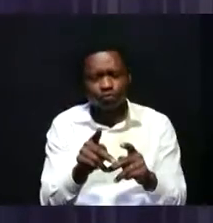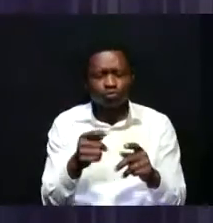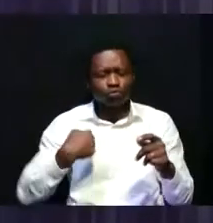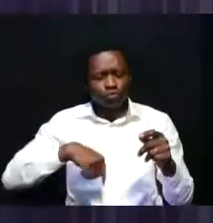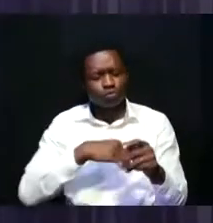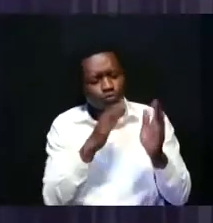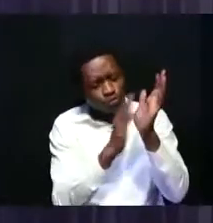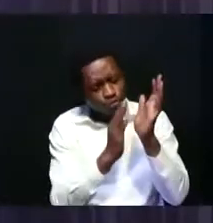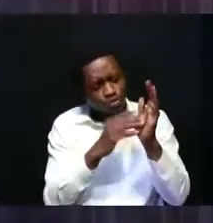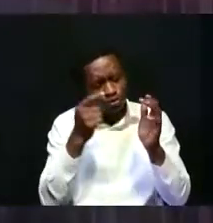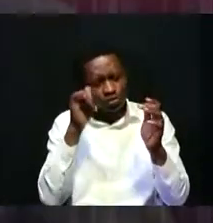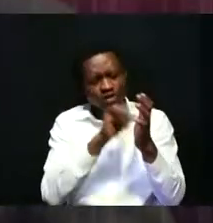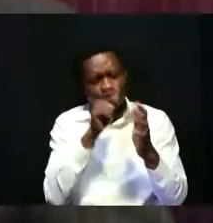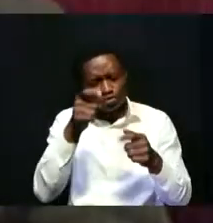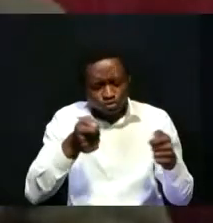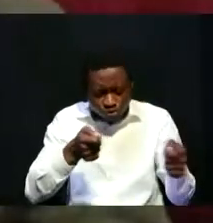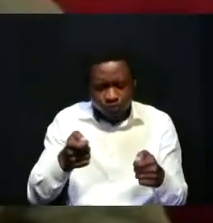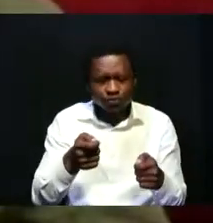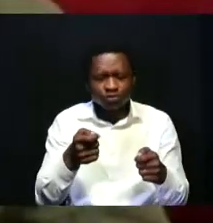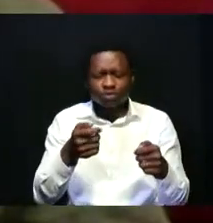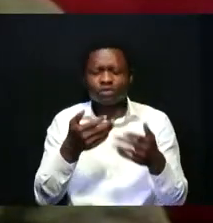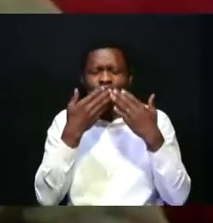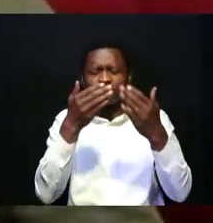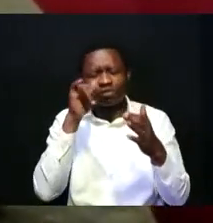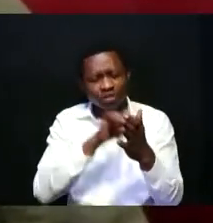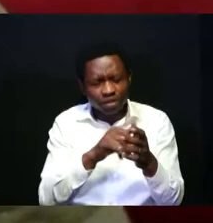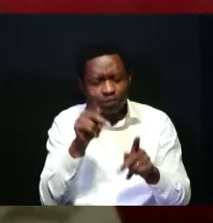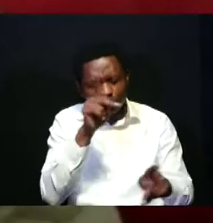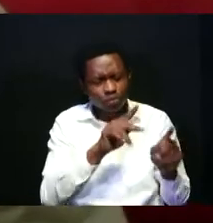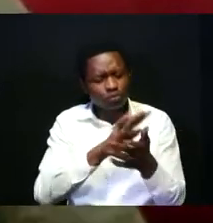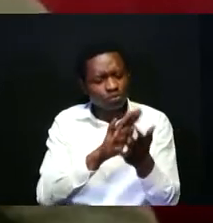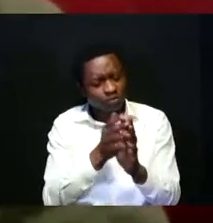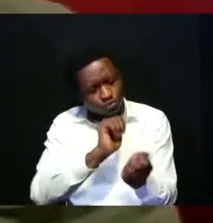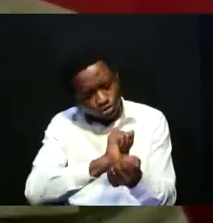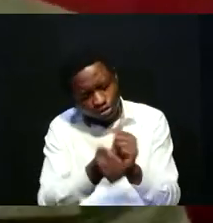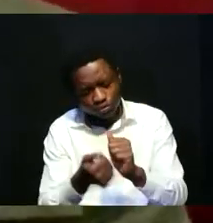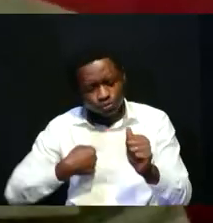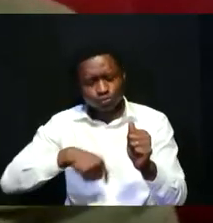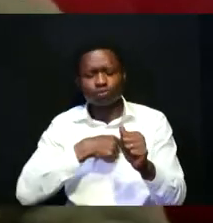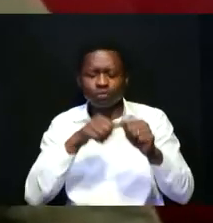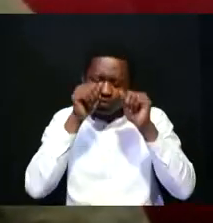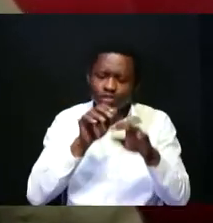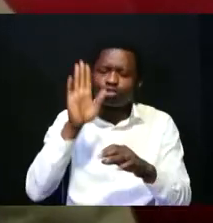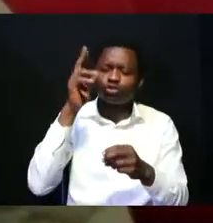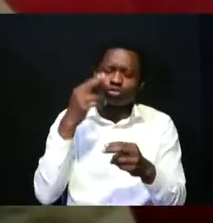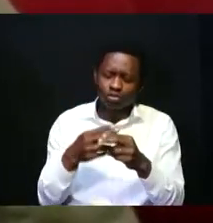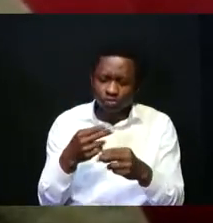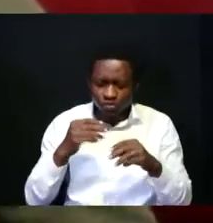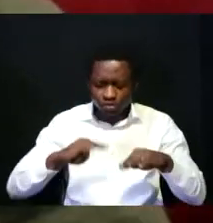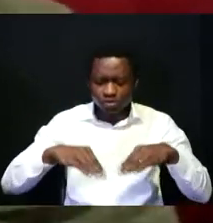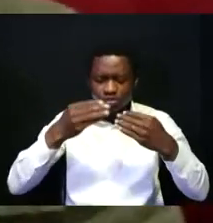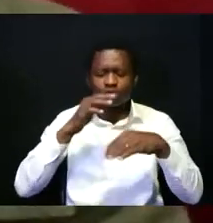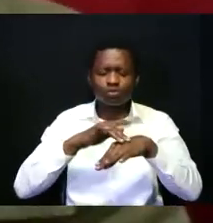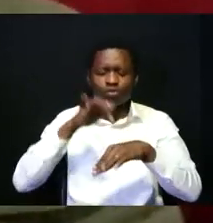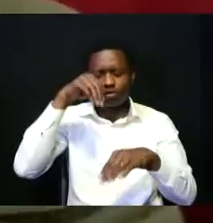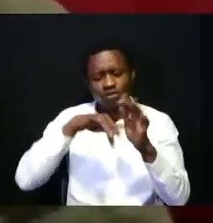in charge. We give you all the praise that lives are scheduled for blessing tonight. We bless your name, oh God. We give you all the glory